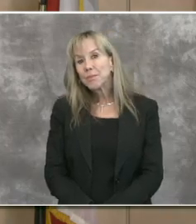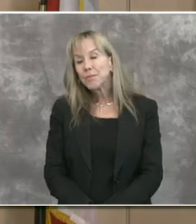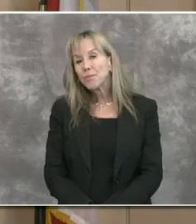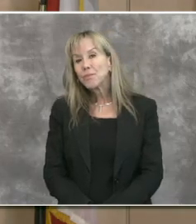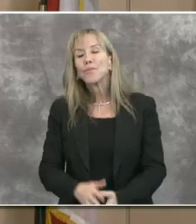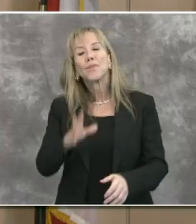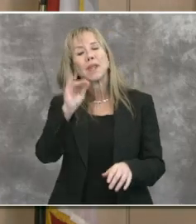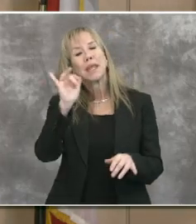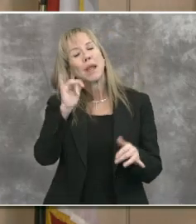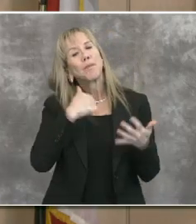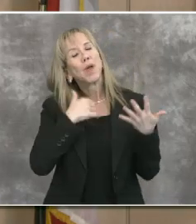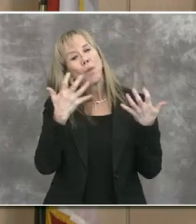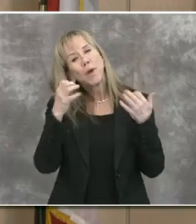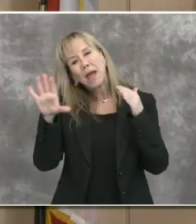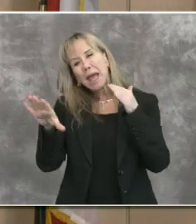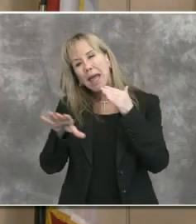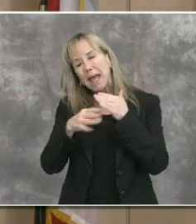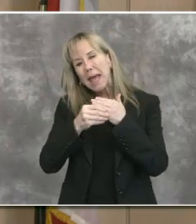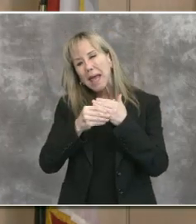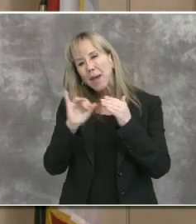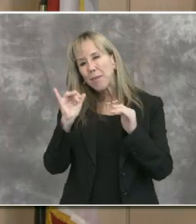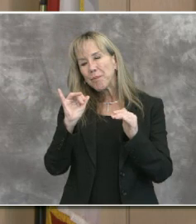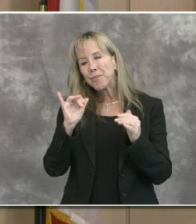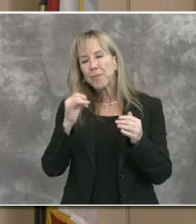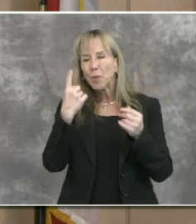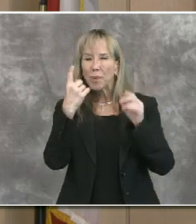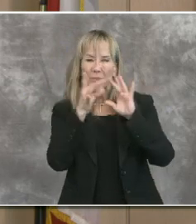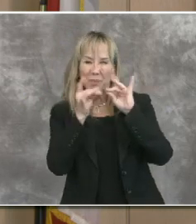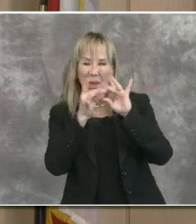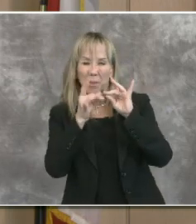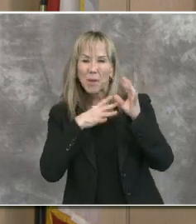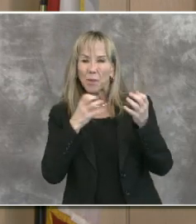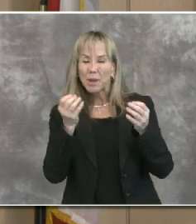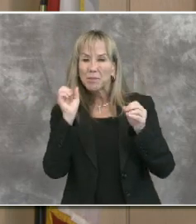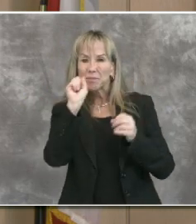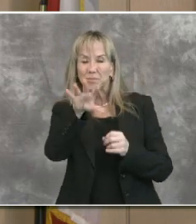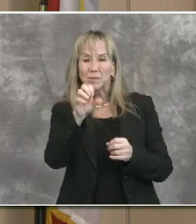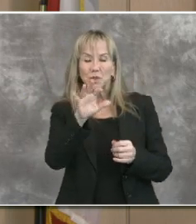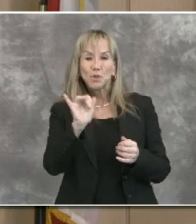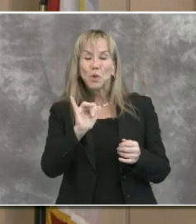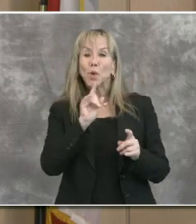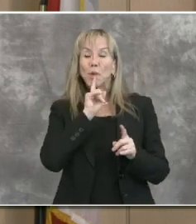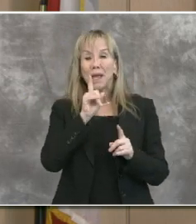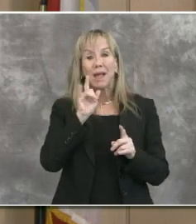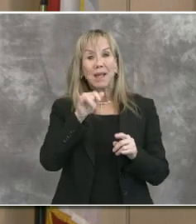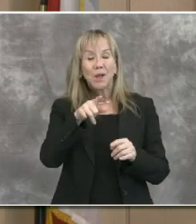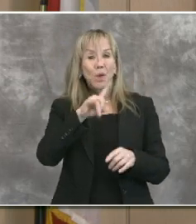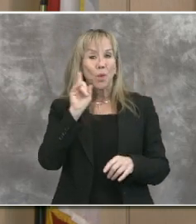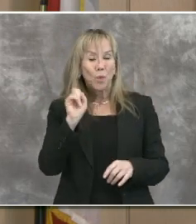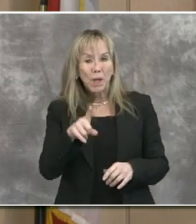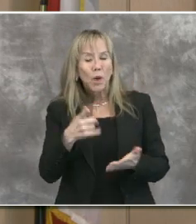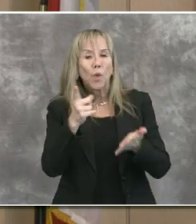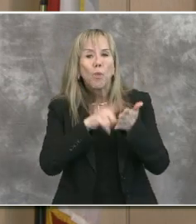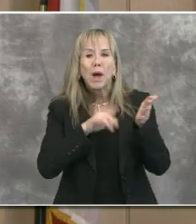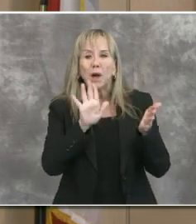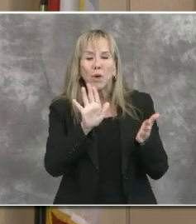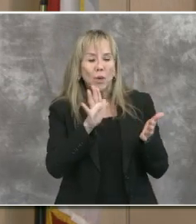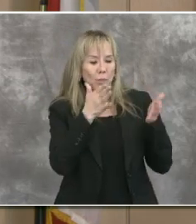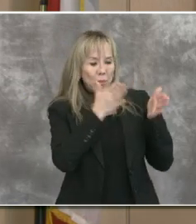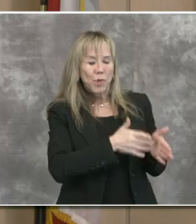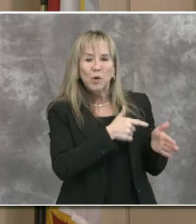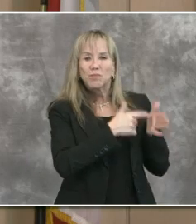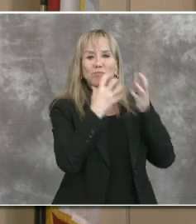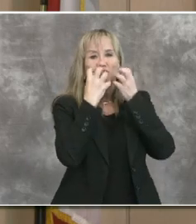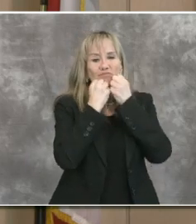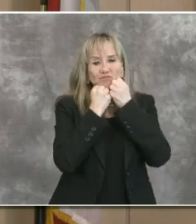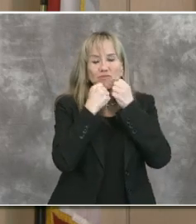And I just really wanted to add one extra comment. And you know, the heart of the question is, what should a loved one do when they're